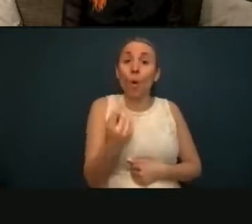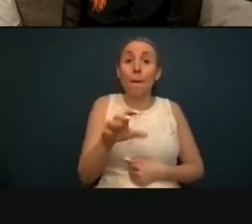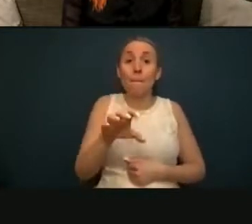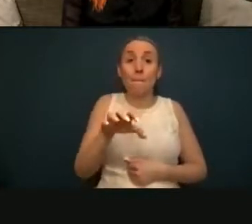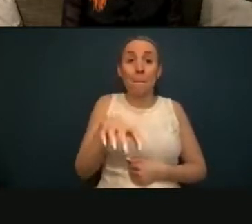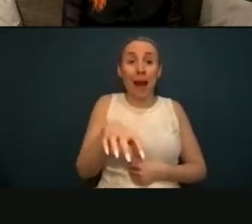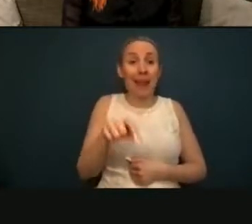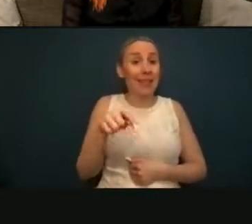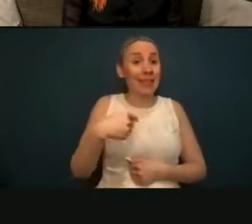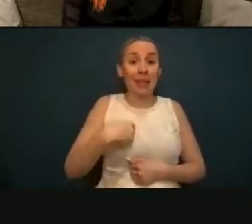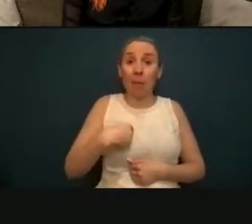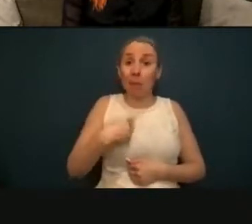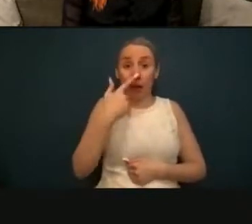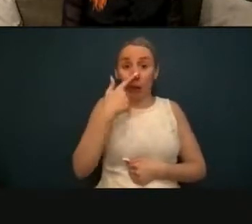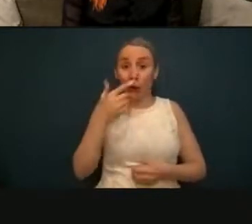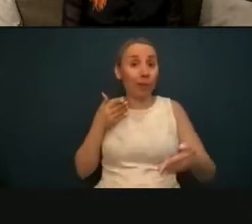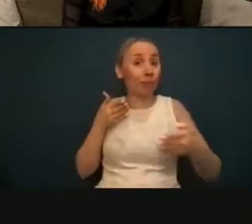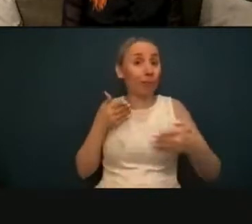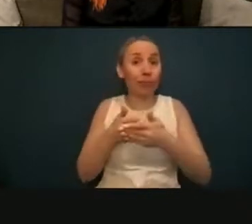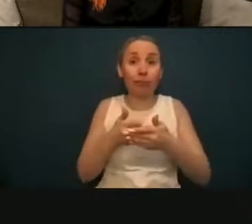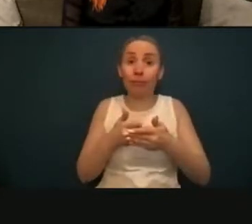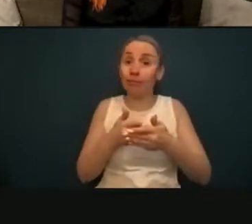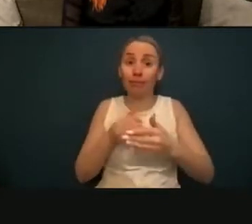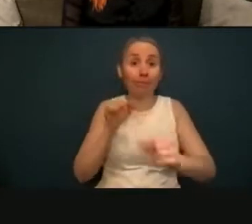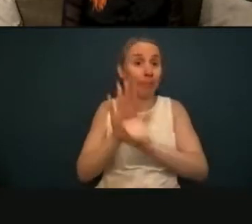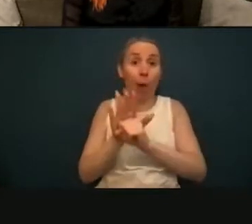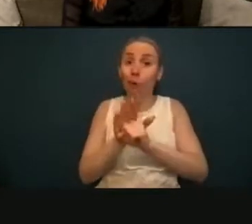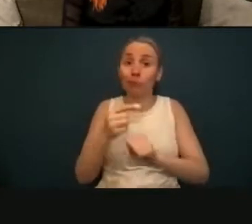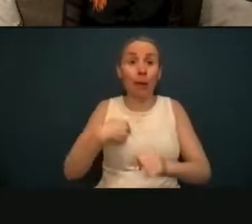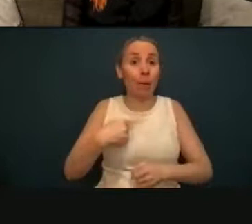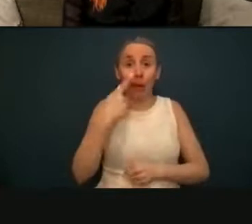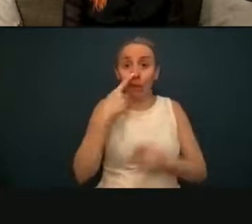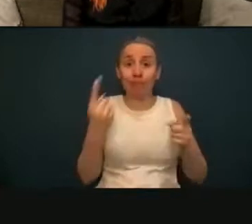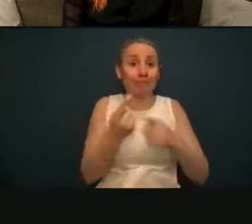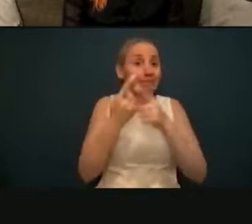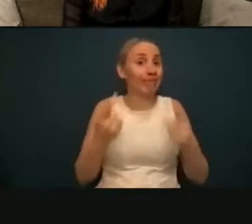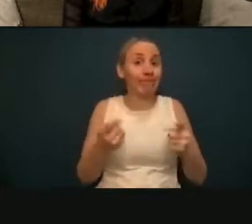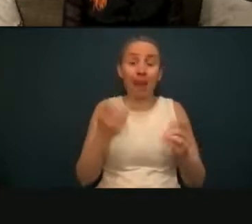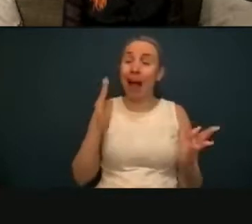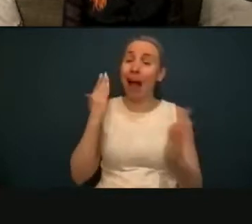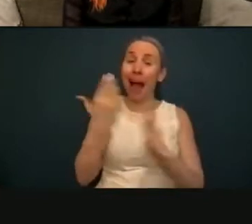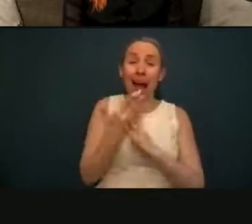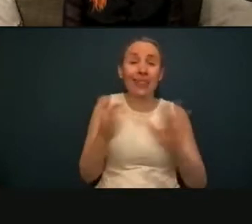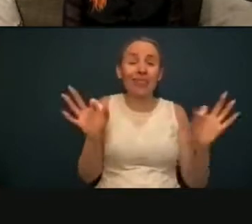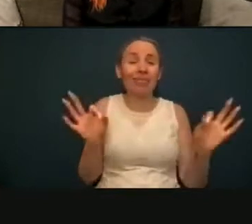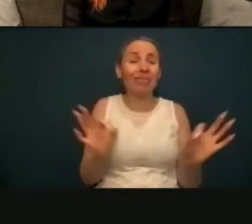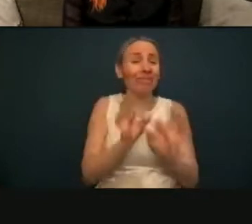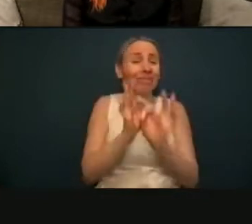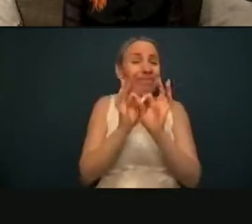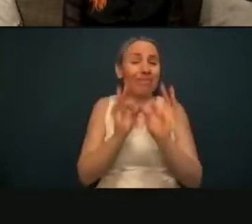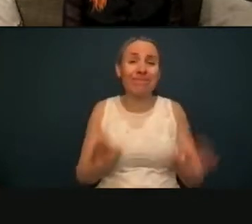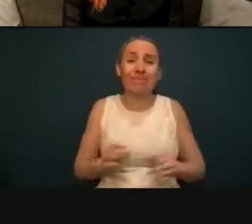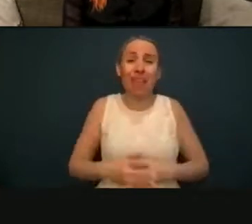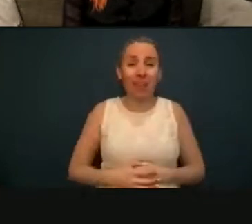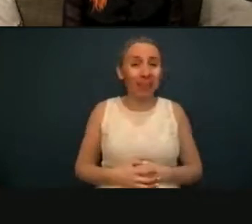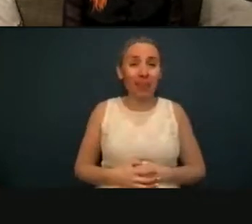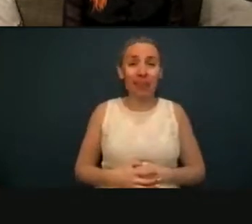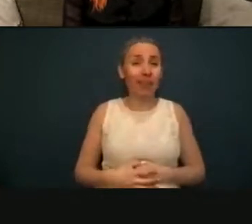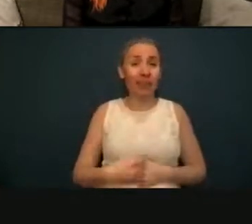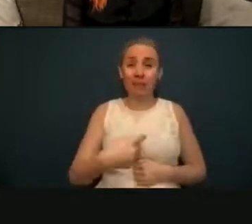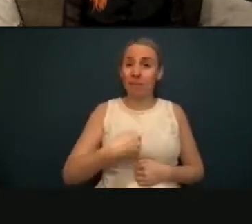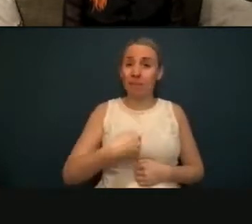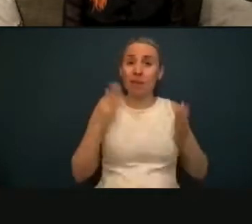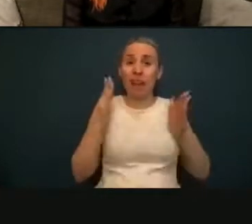unfortunately I wasn't able to go to at all because it was, you know, it was completely inaccessible. So that show I had to